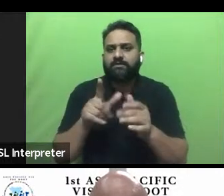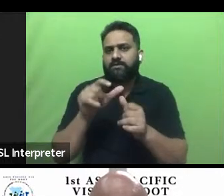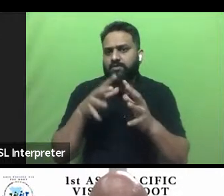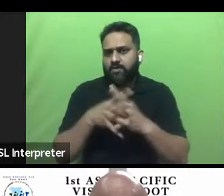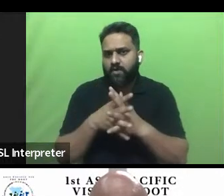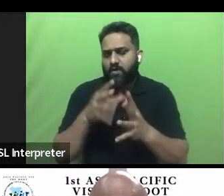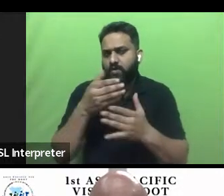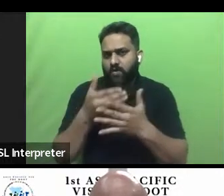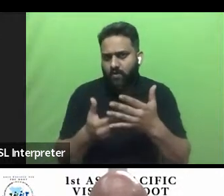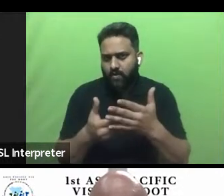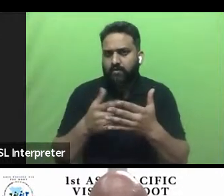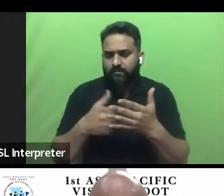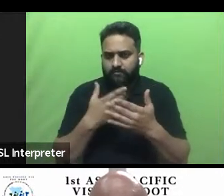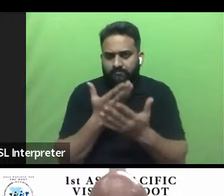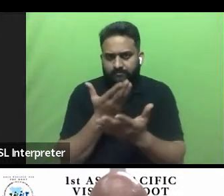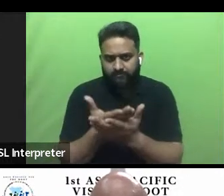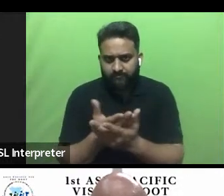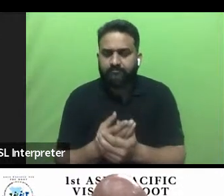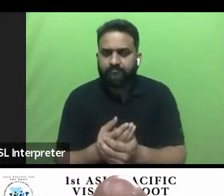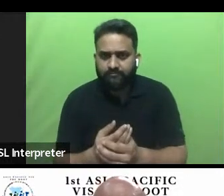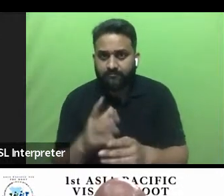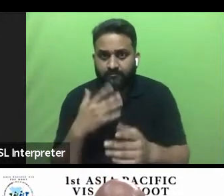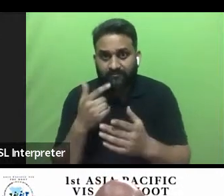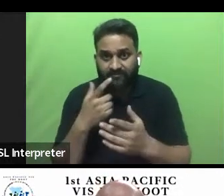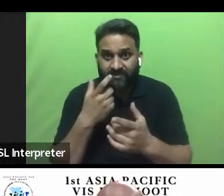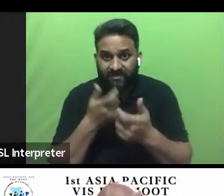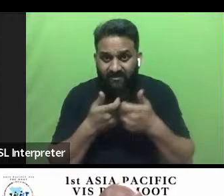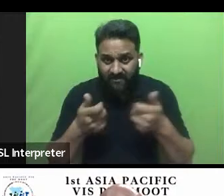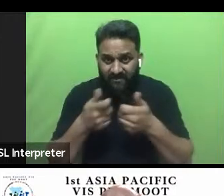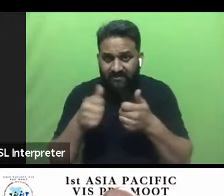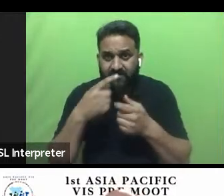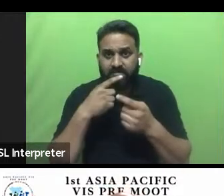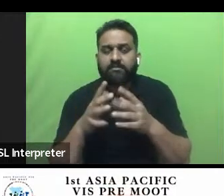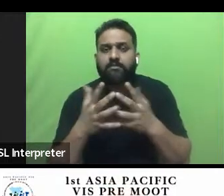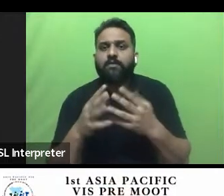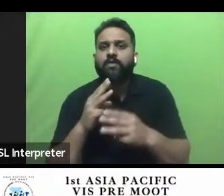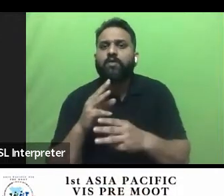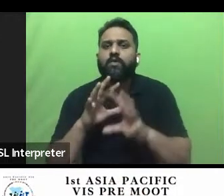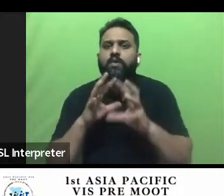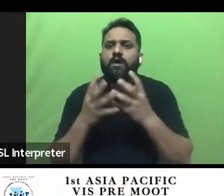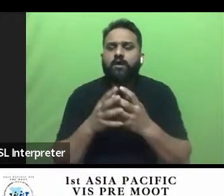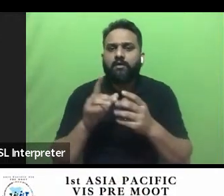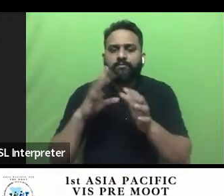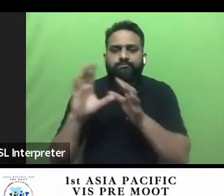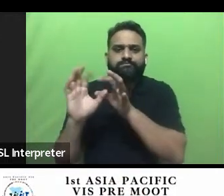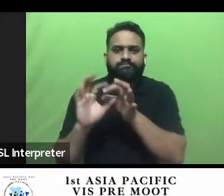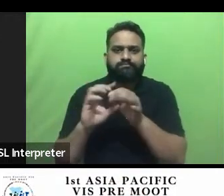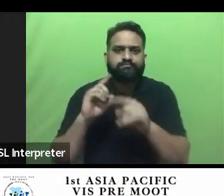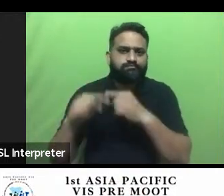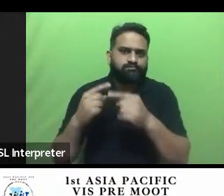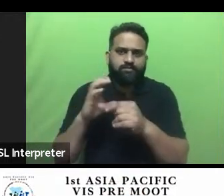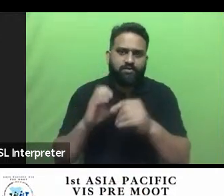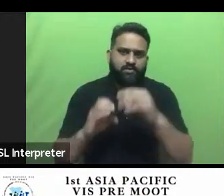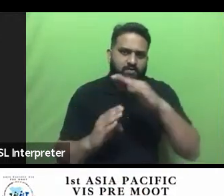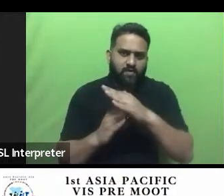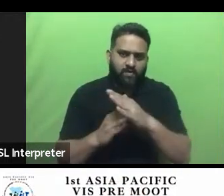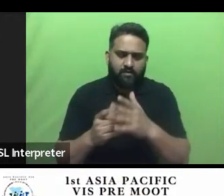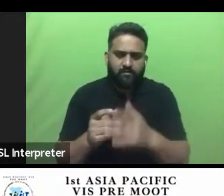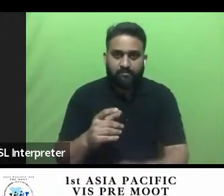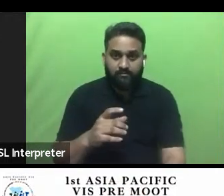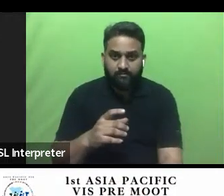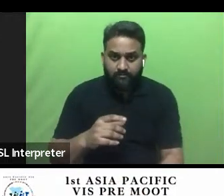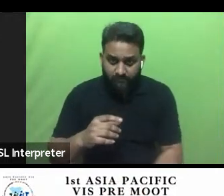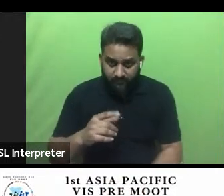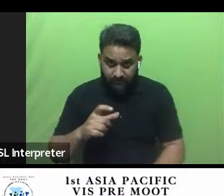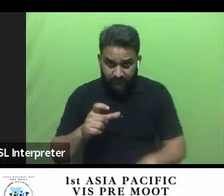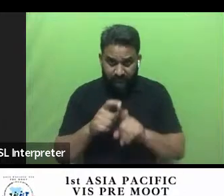agreement was validly formed because the arbitration clause was incorporated by reference into the parties' main contract. Danubian general